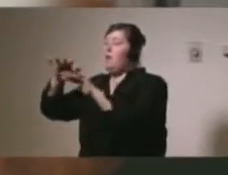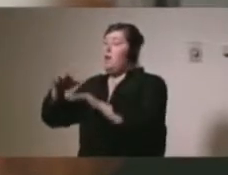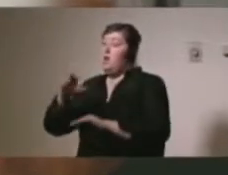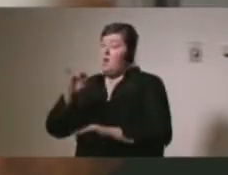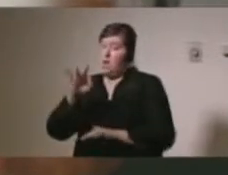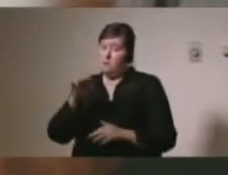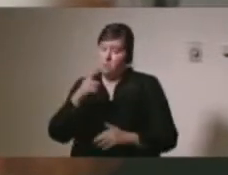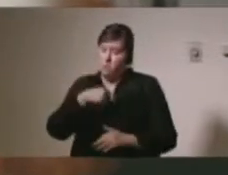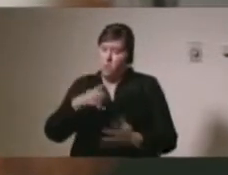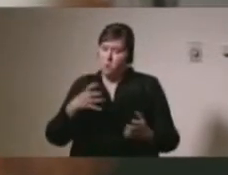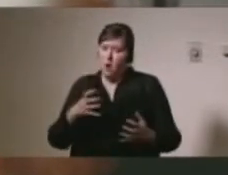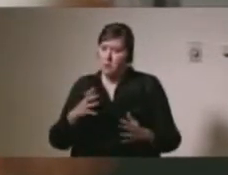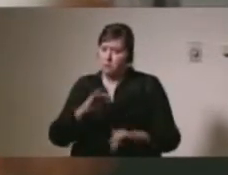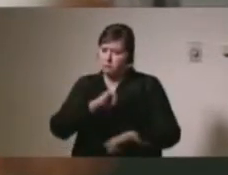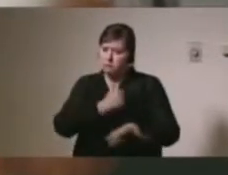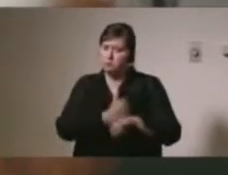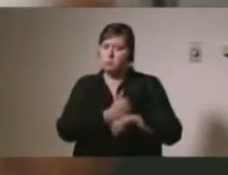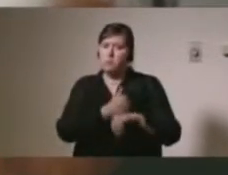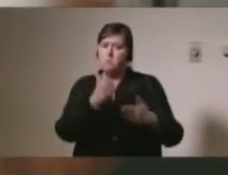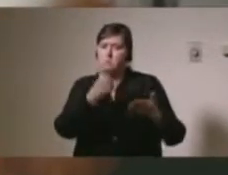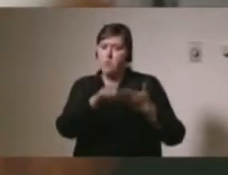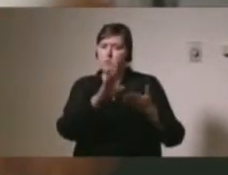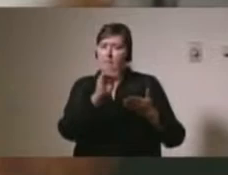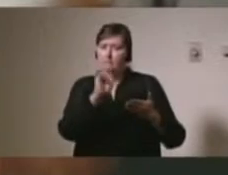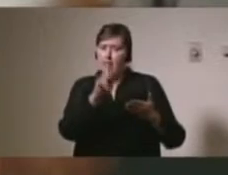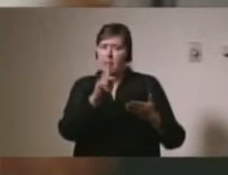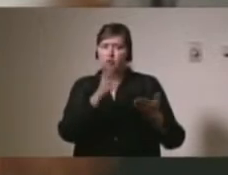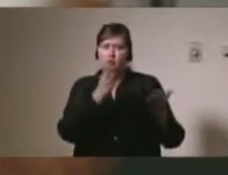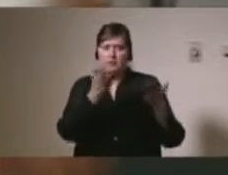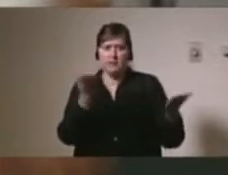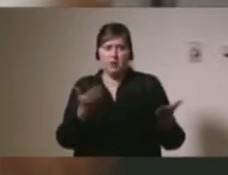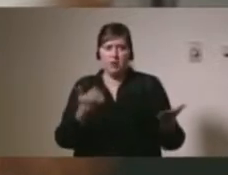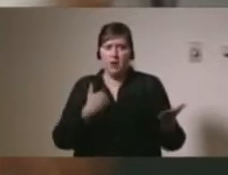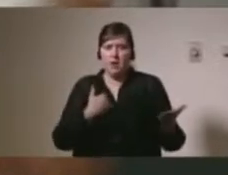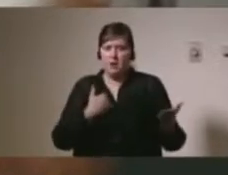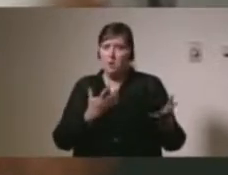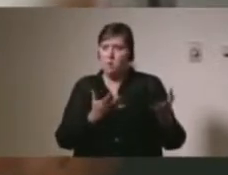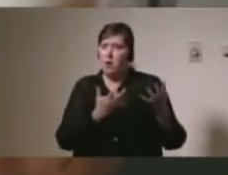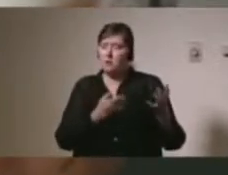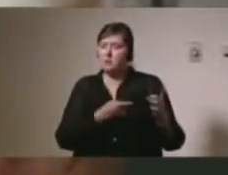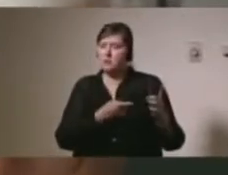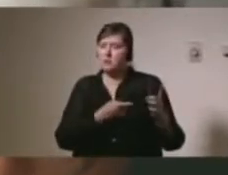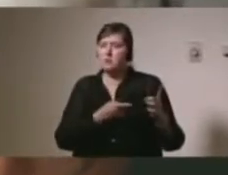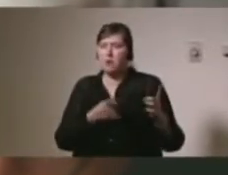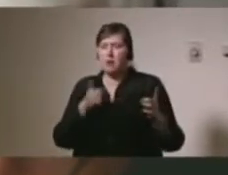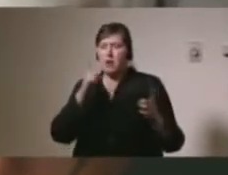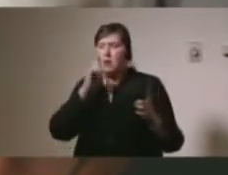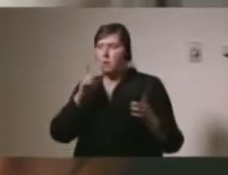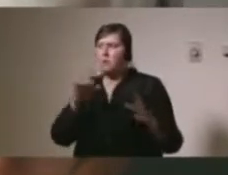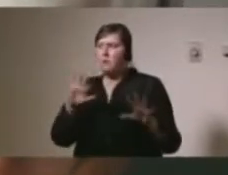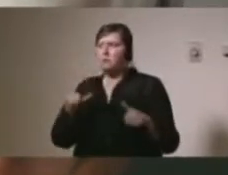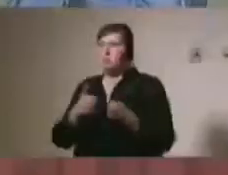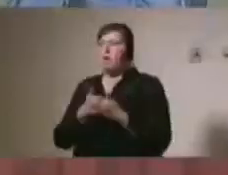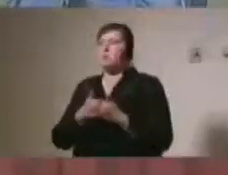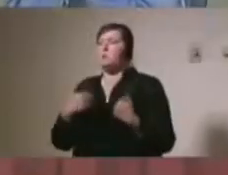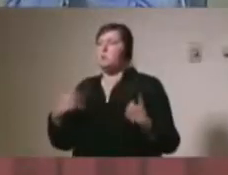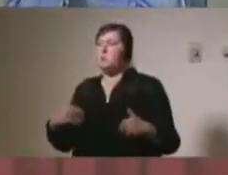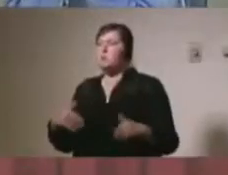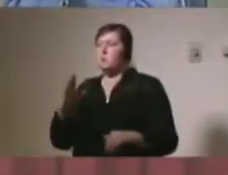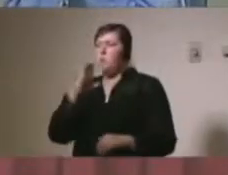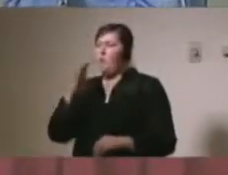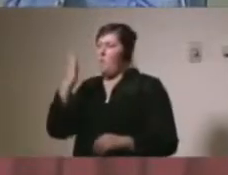postal banking services in Canada, I guess we will be facing a major challenge because of the power of the banks.